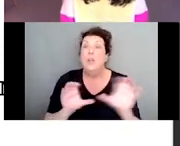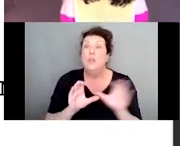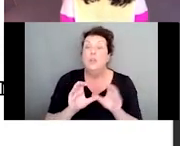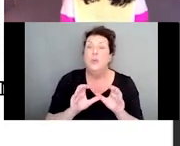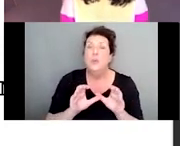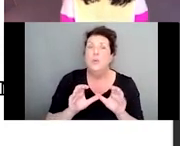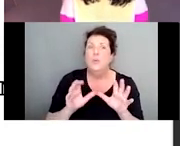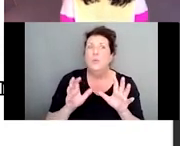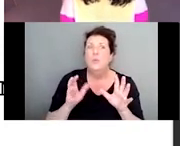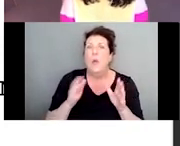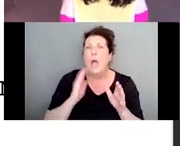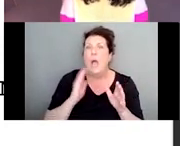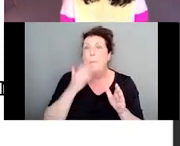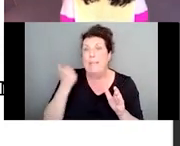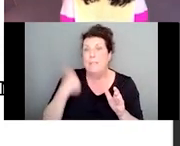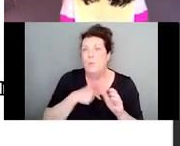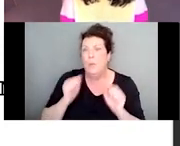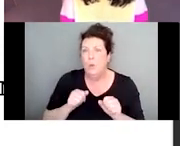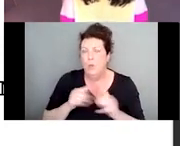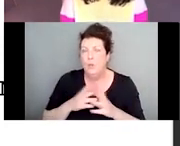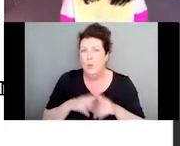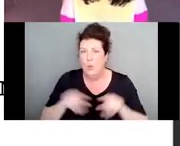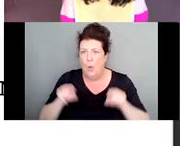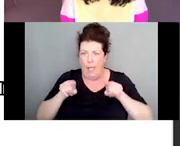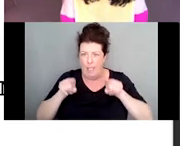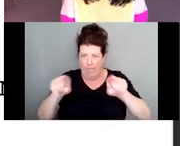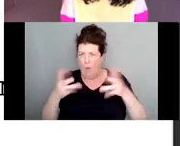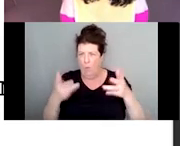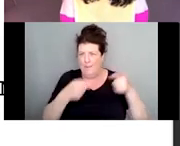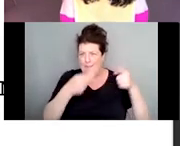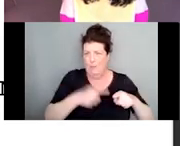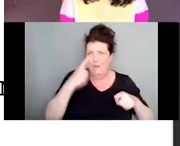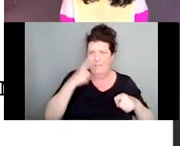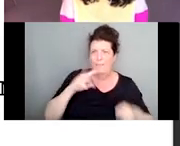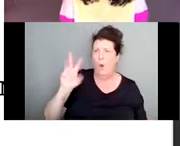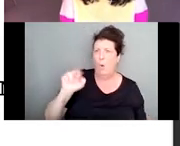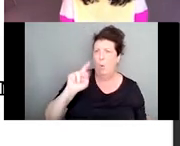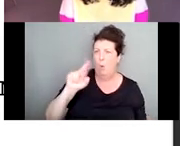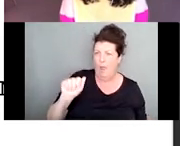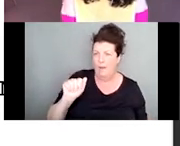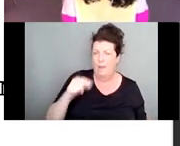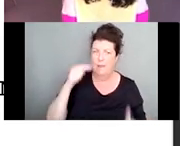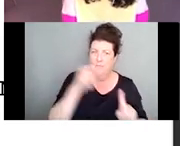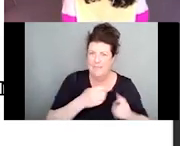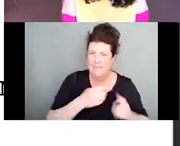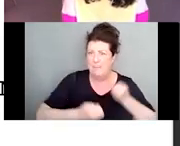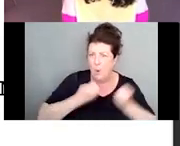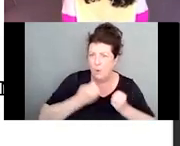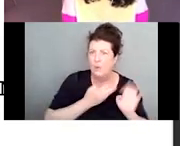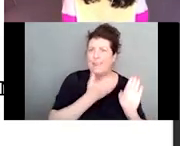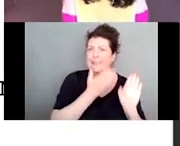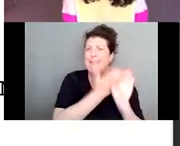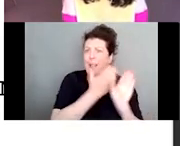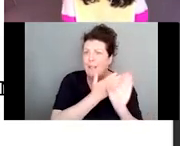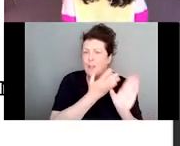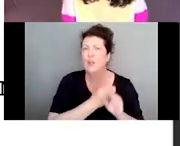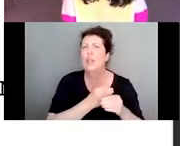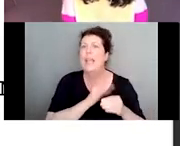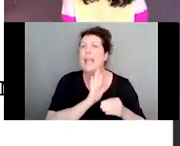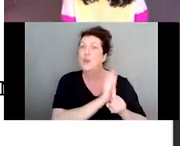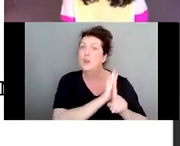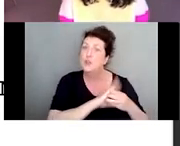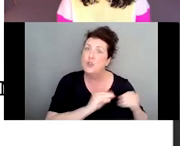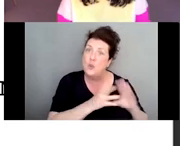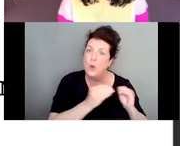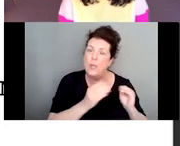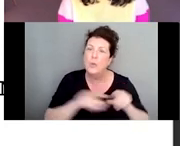on in the show for Wanda emotionally, psychologically, um, narratively with, um, what's going on in the sitcom